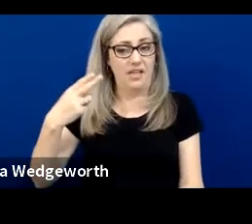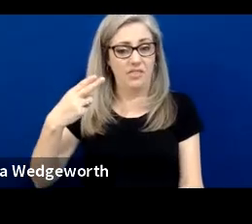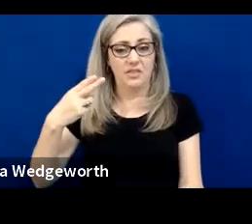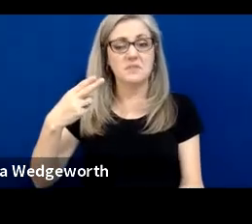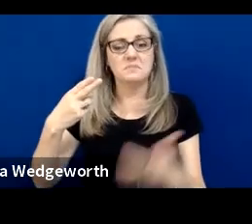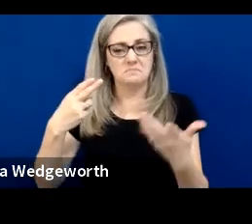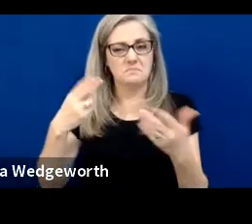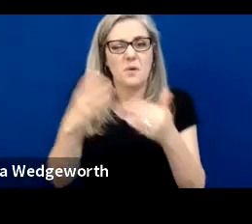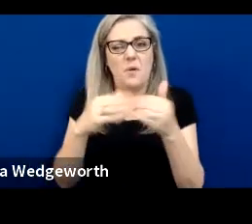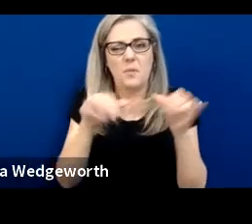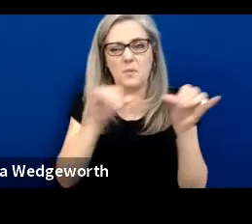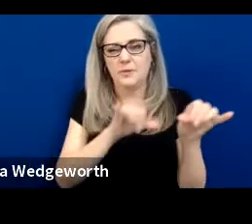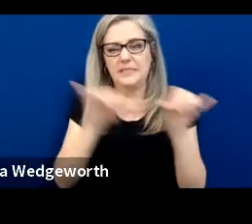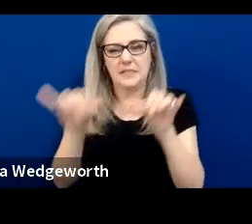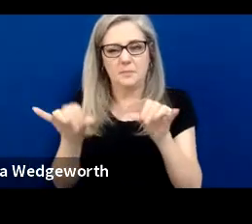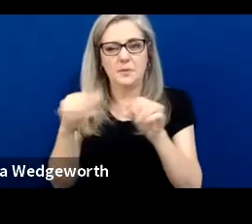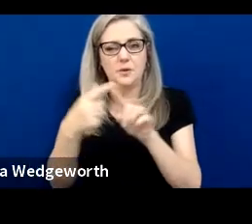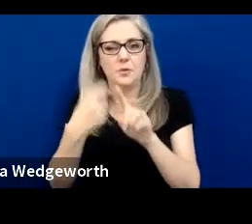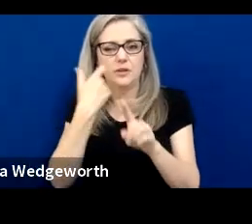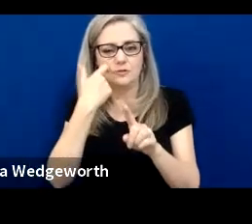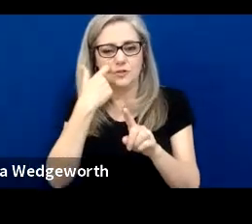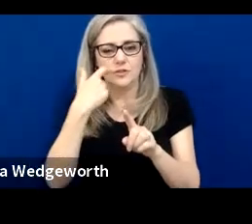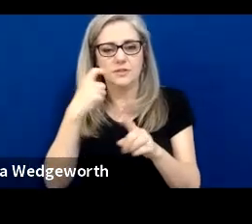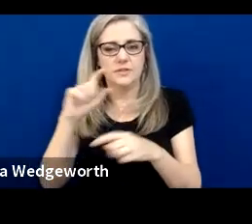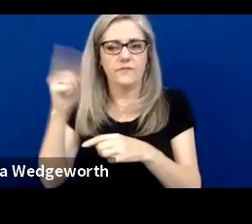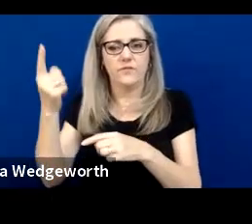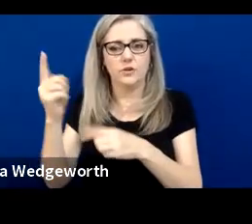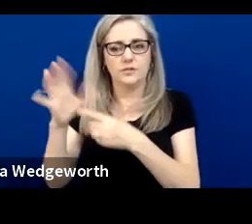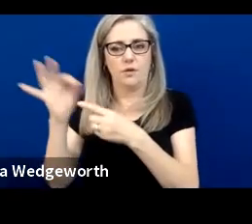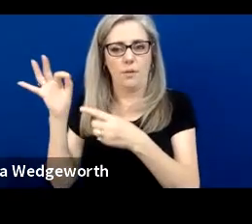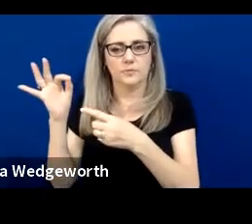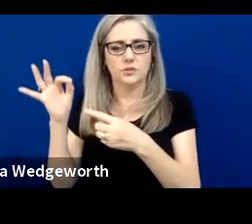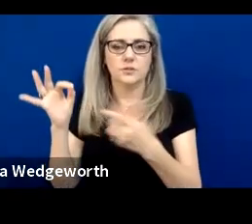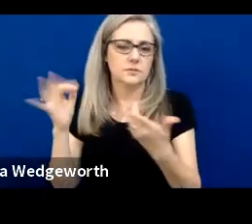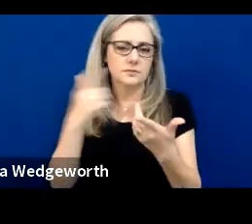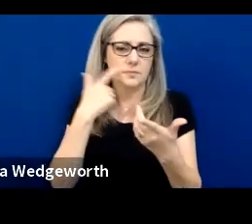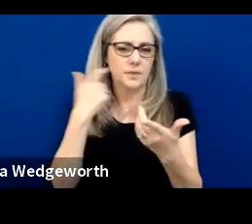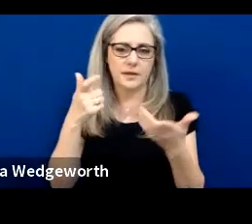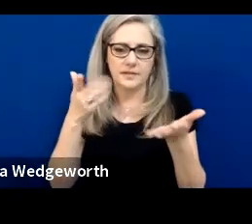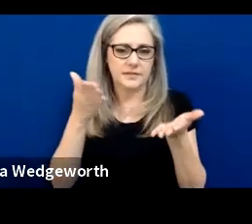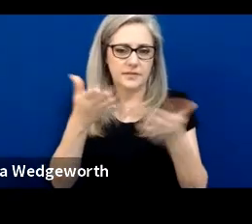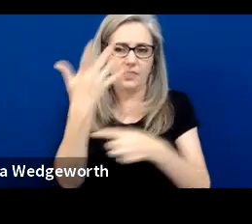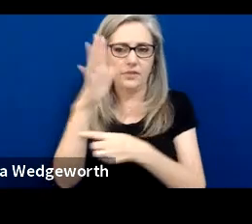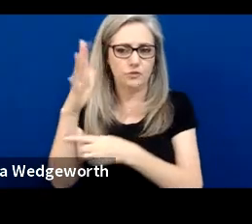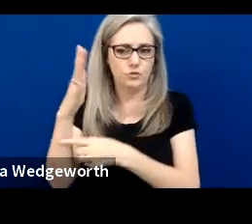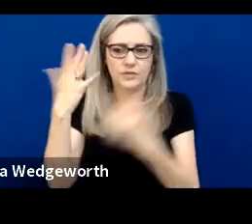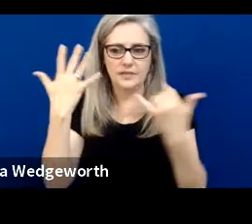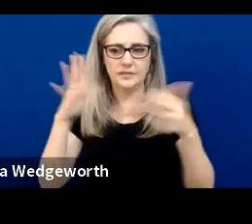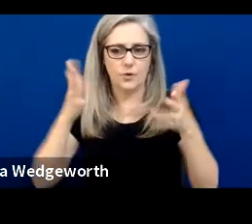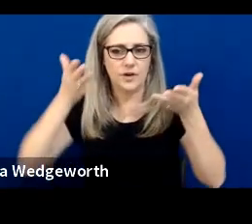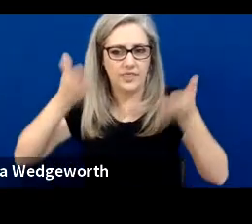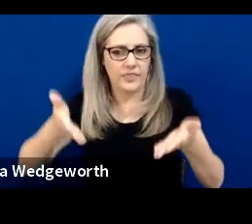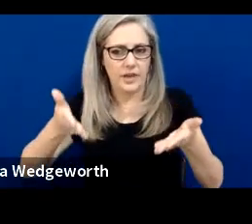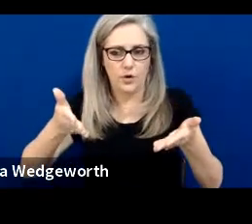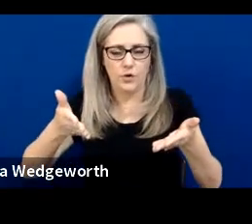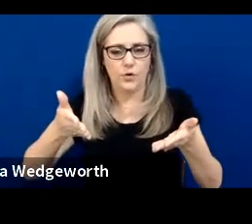fairly similar to what you've already seen. And again, it's because of those existing trees and really just trying to